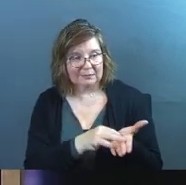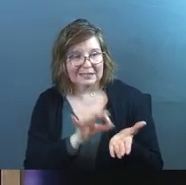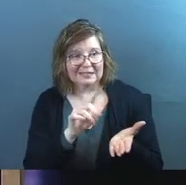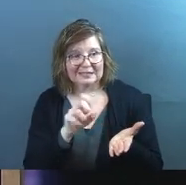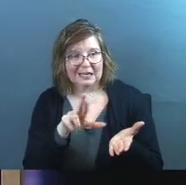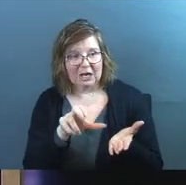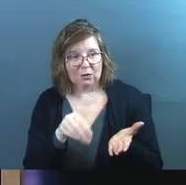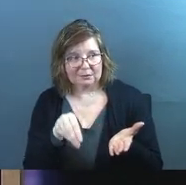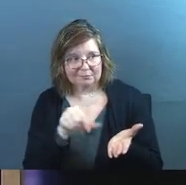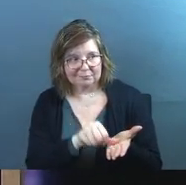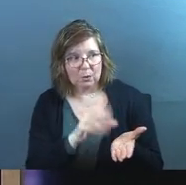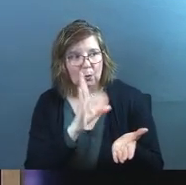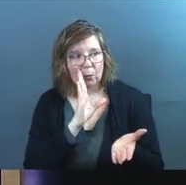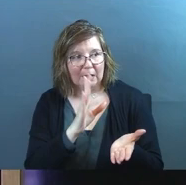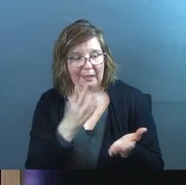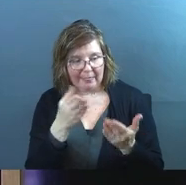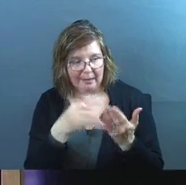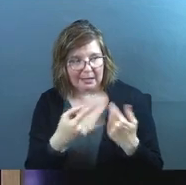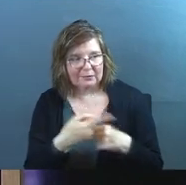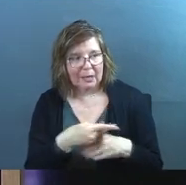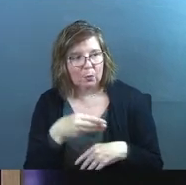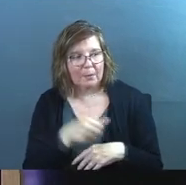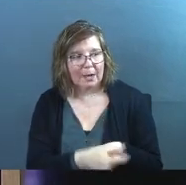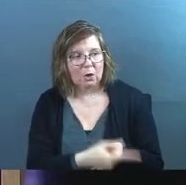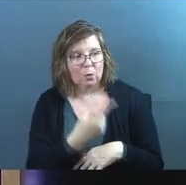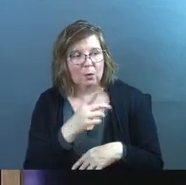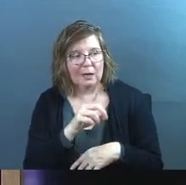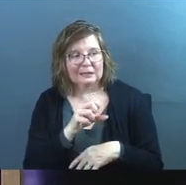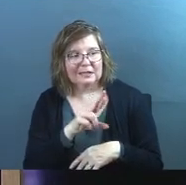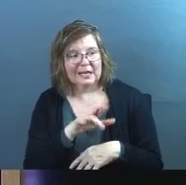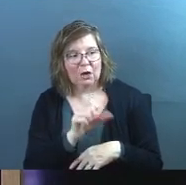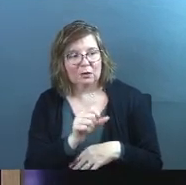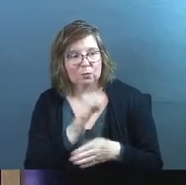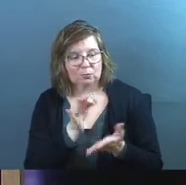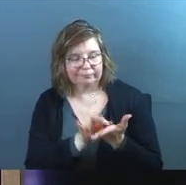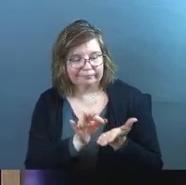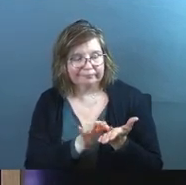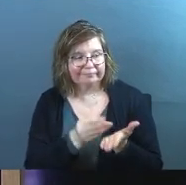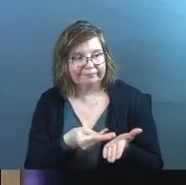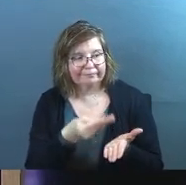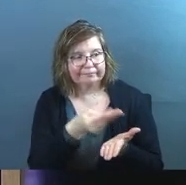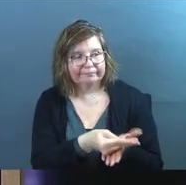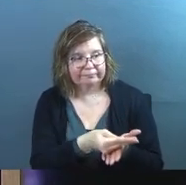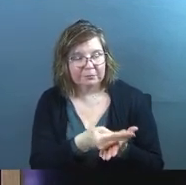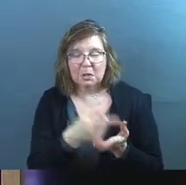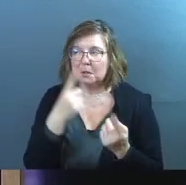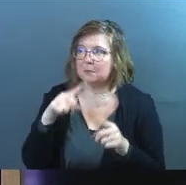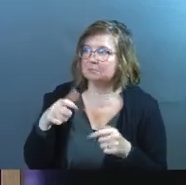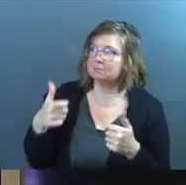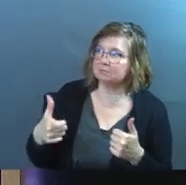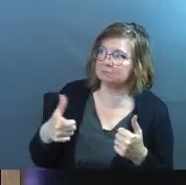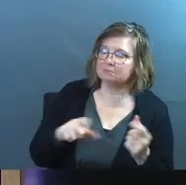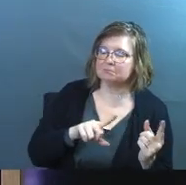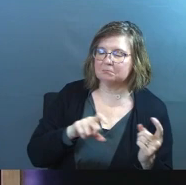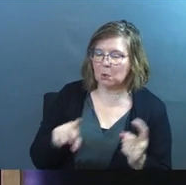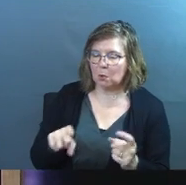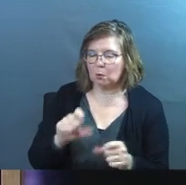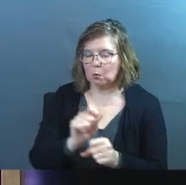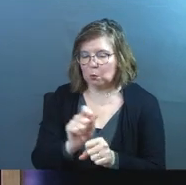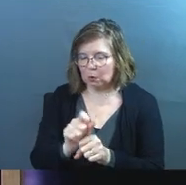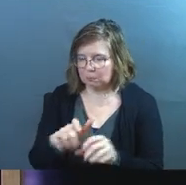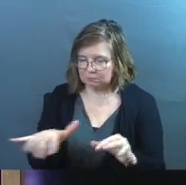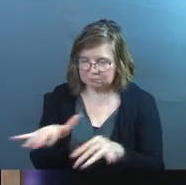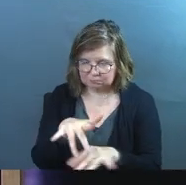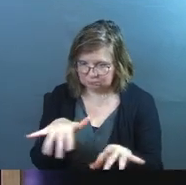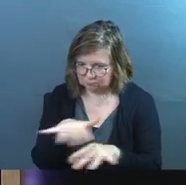them into his vineyard. So come to an agreement with these workers early in the morning. Here's what you're going to be doing. Here's the wage for today. Everybody's happy